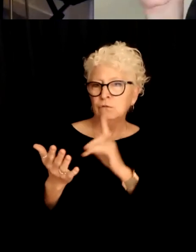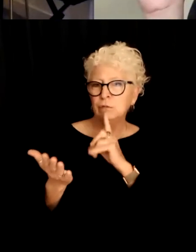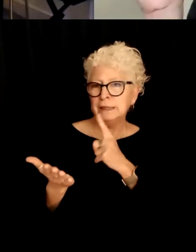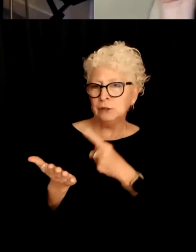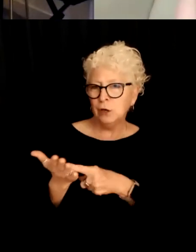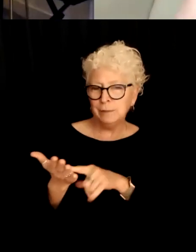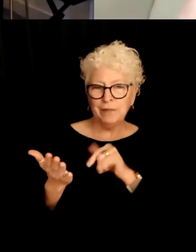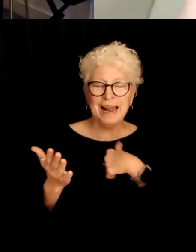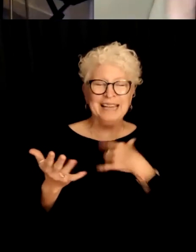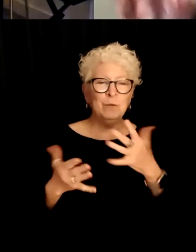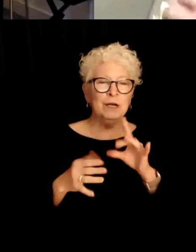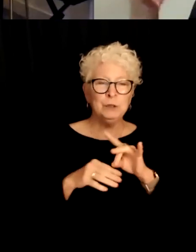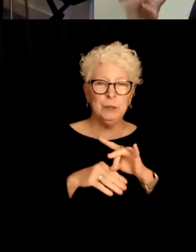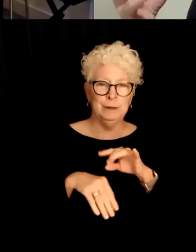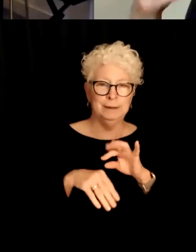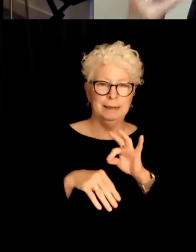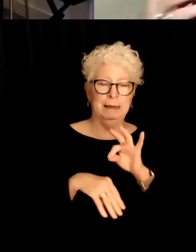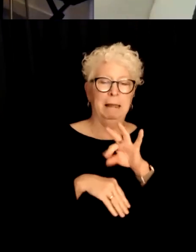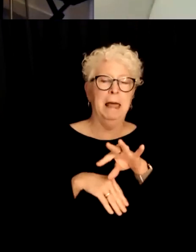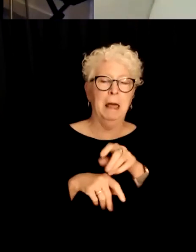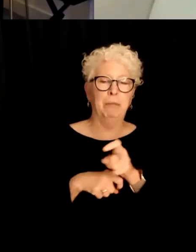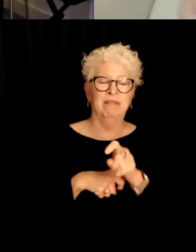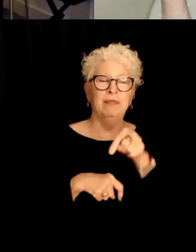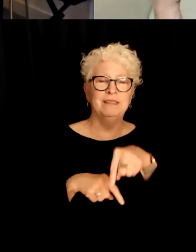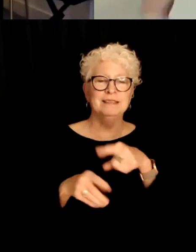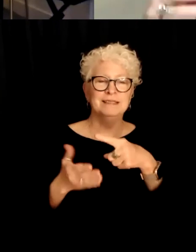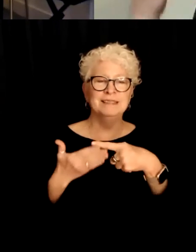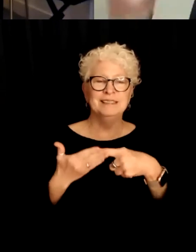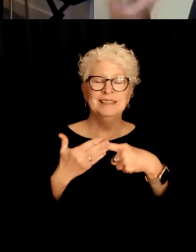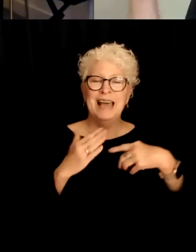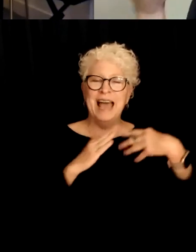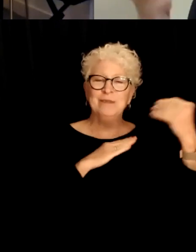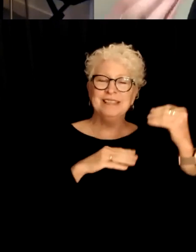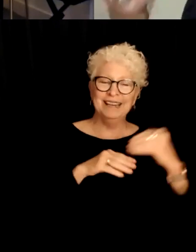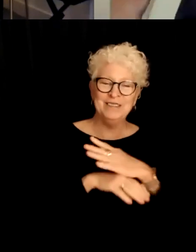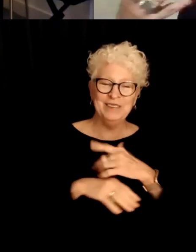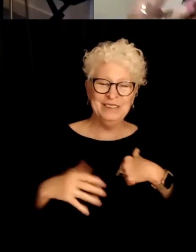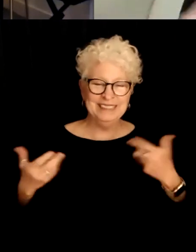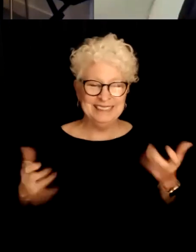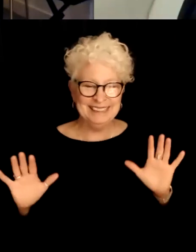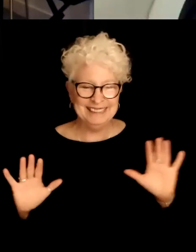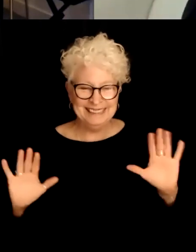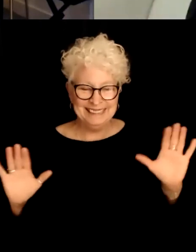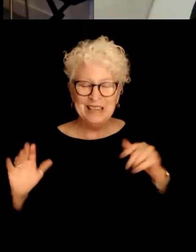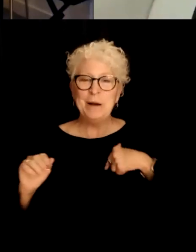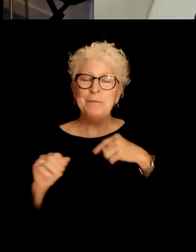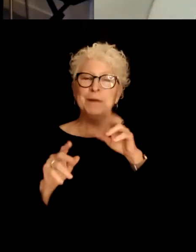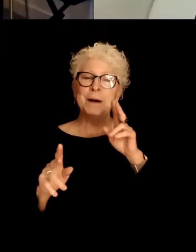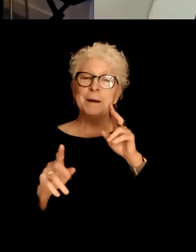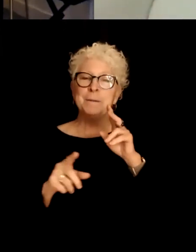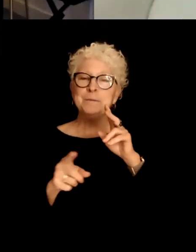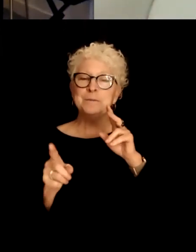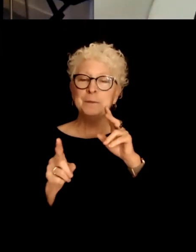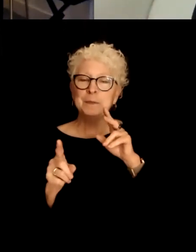this conversation with this idea of the outsized influence of people. But you need the spokespeople are super